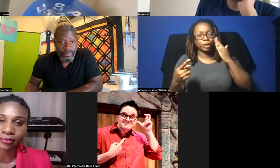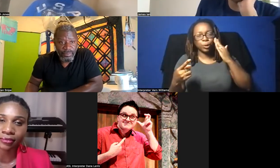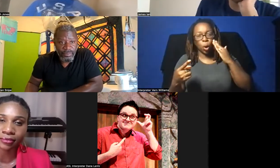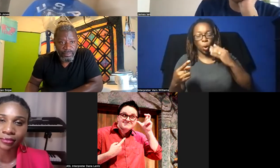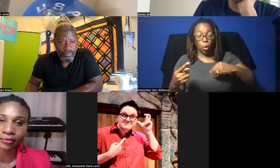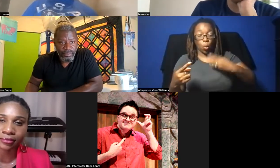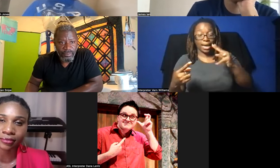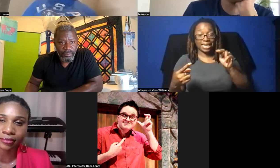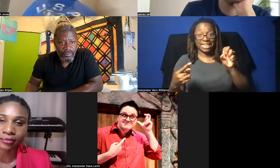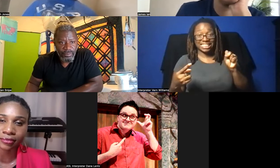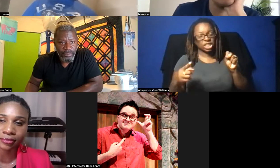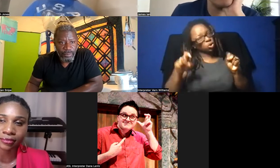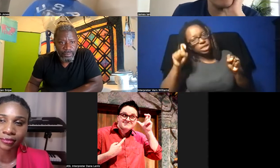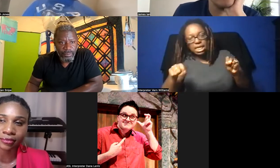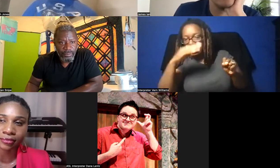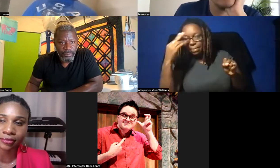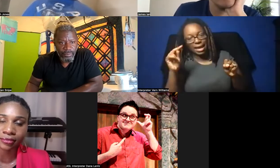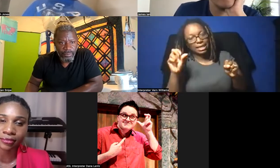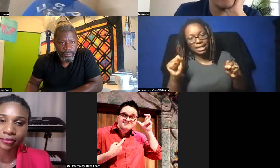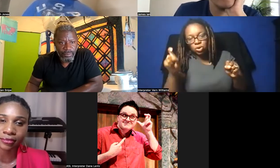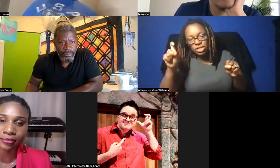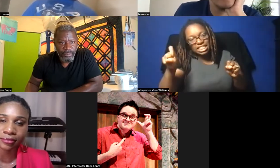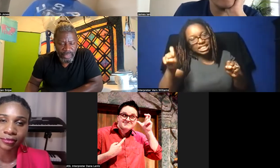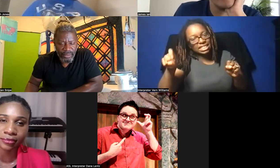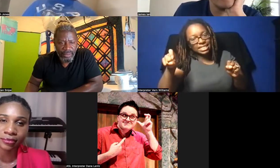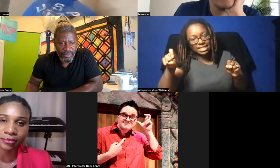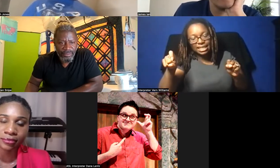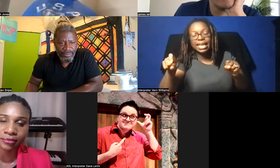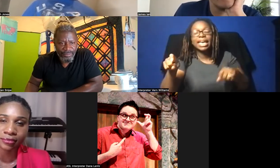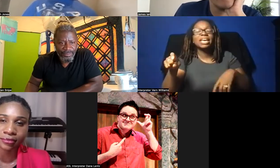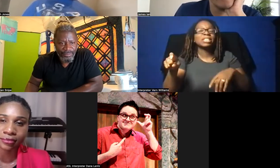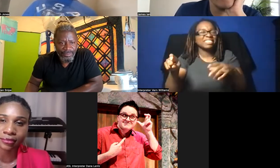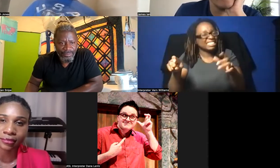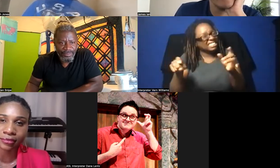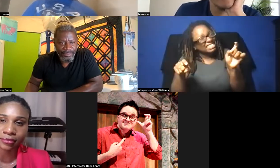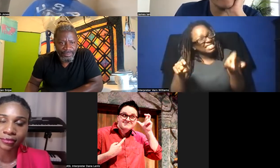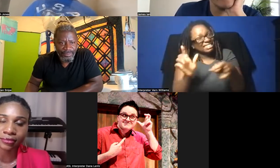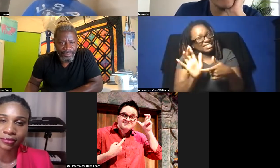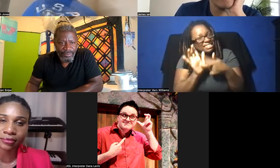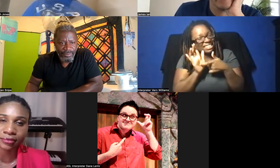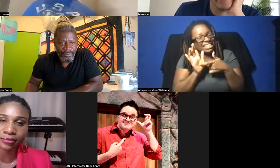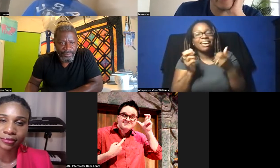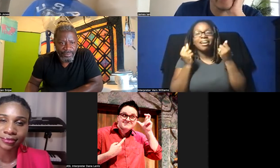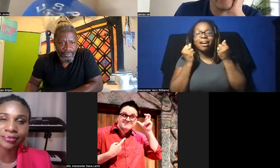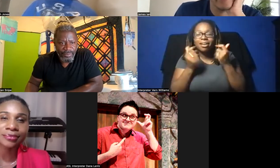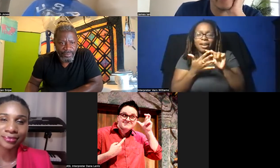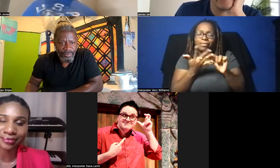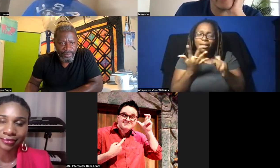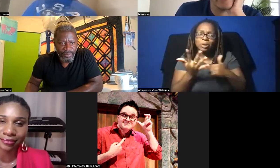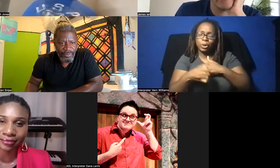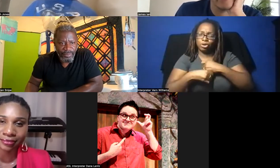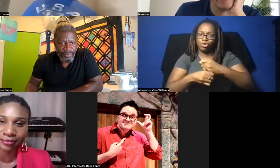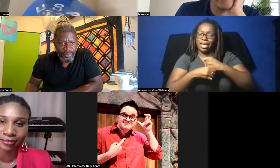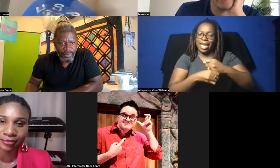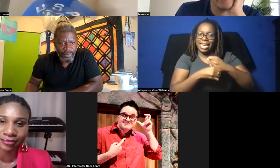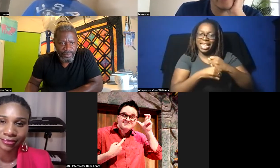whiteness, you need Blackness, you know what I mean? That necessity. And, a lot of the things that we created, yep, Big